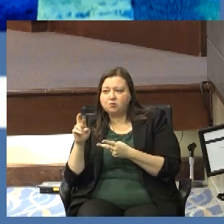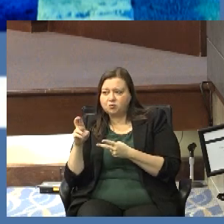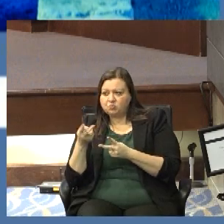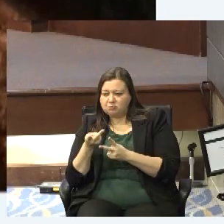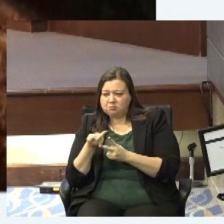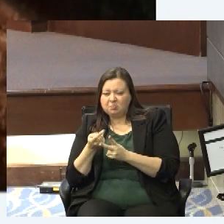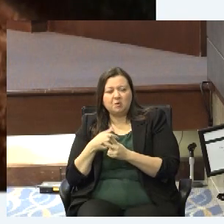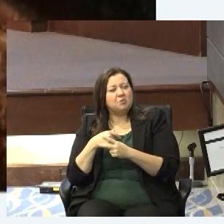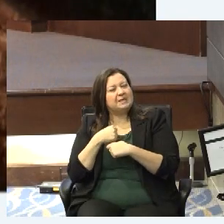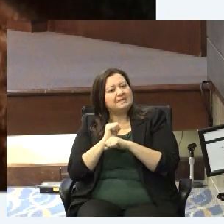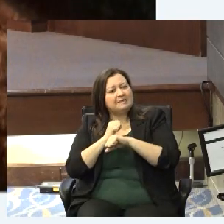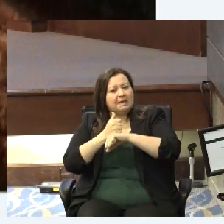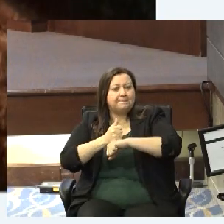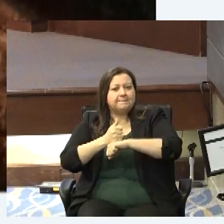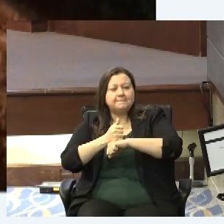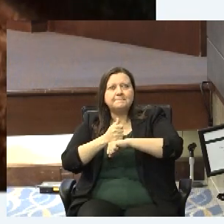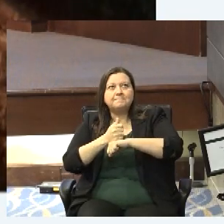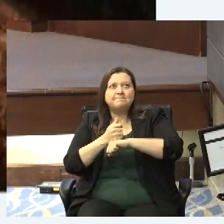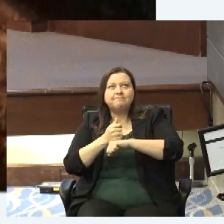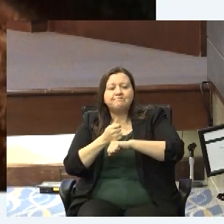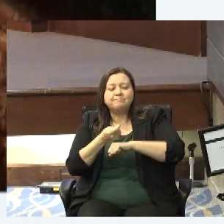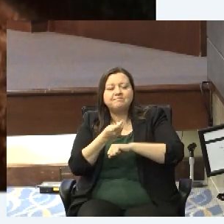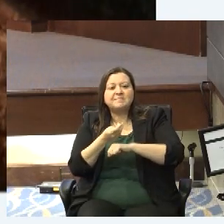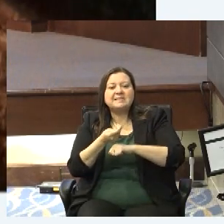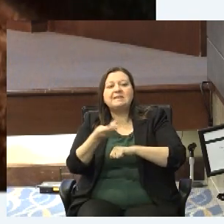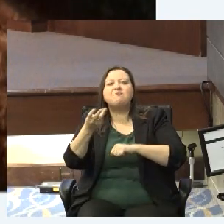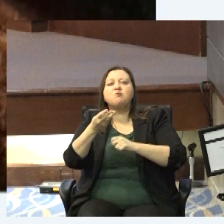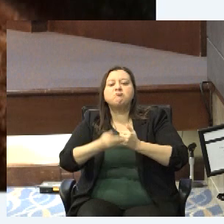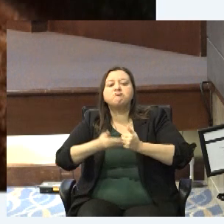really creating a series